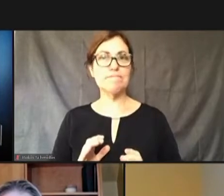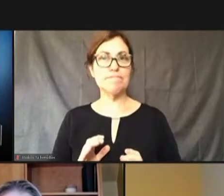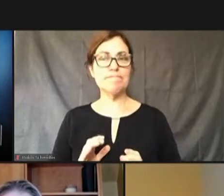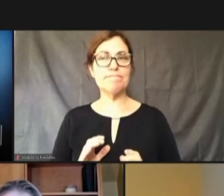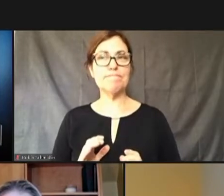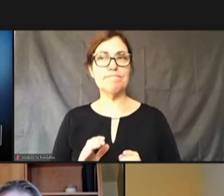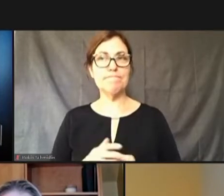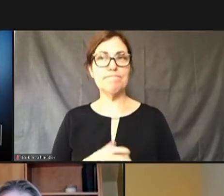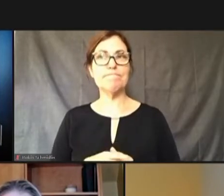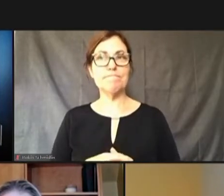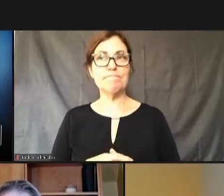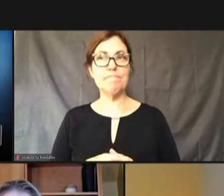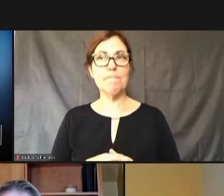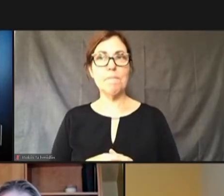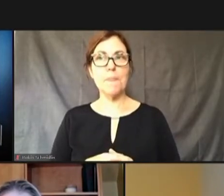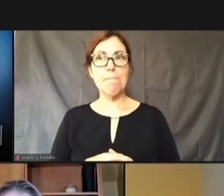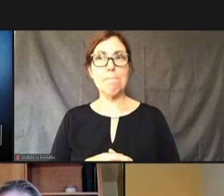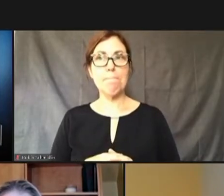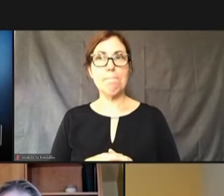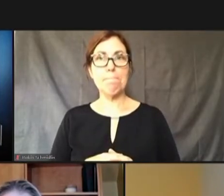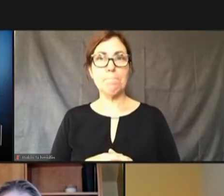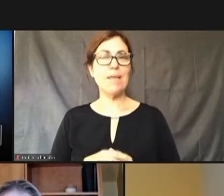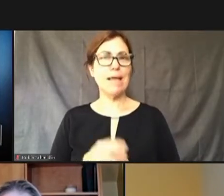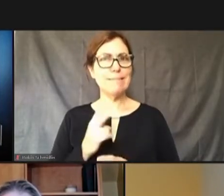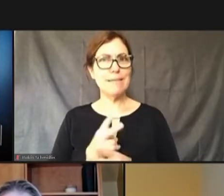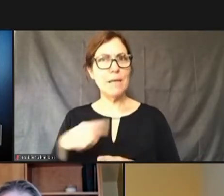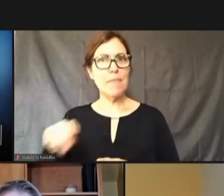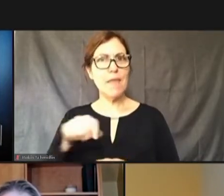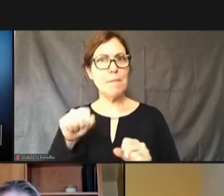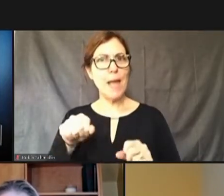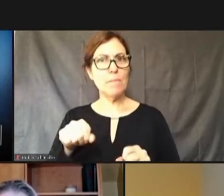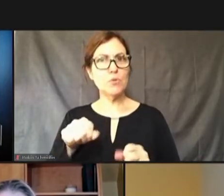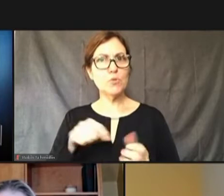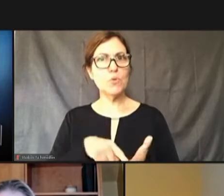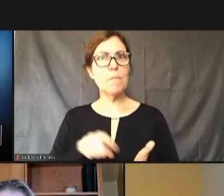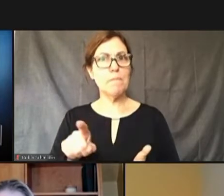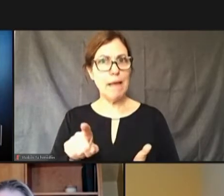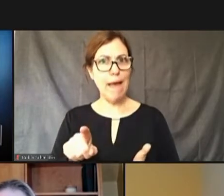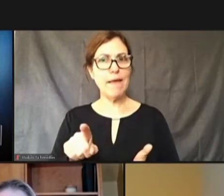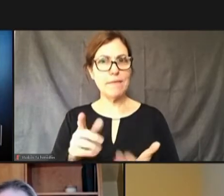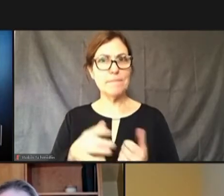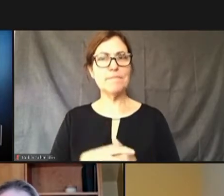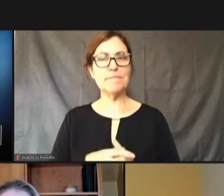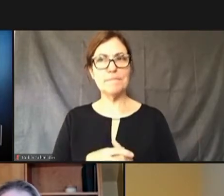and keep them at the ability to pay that they can do.